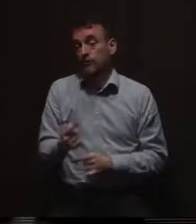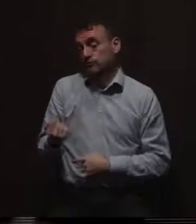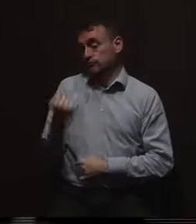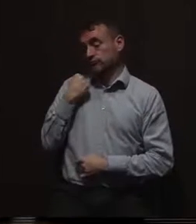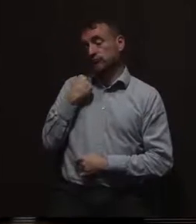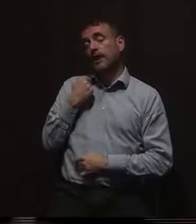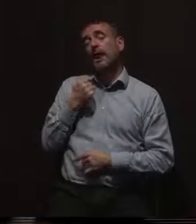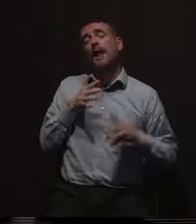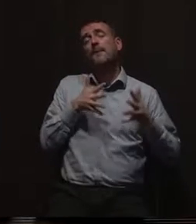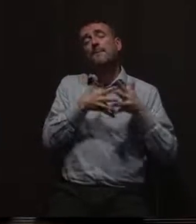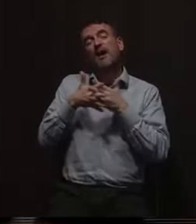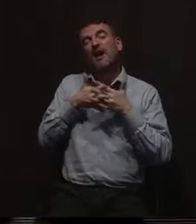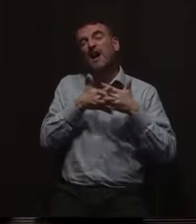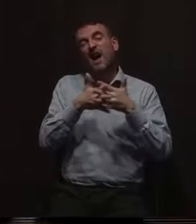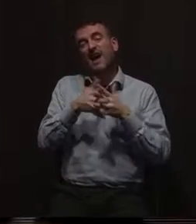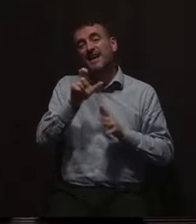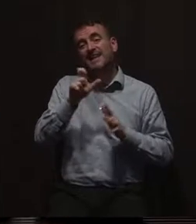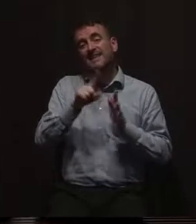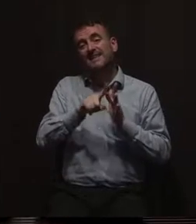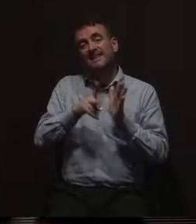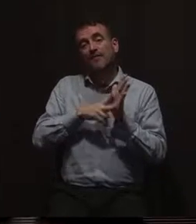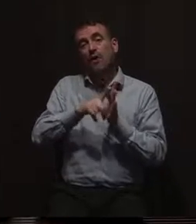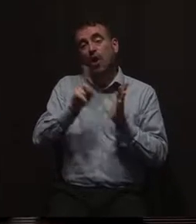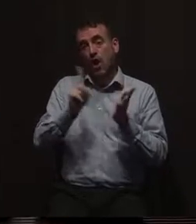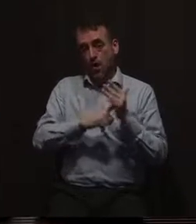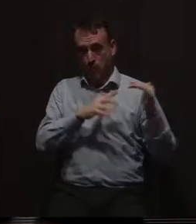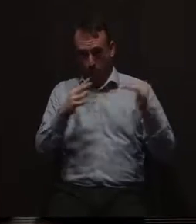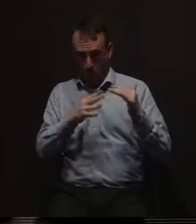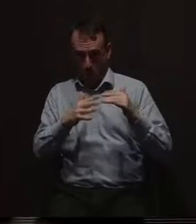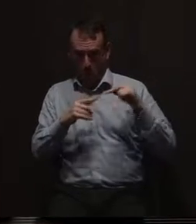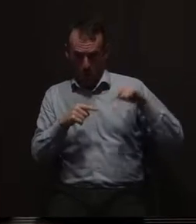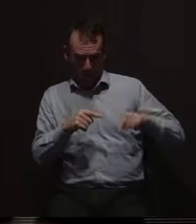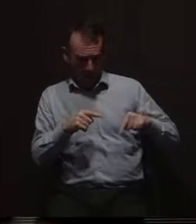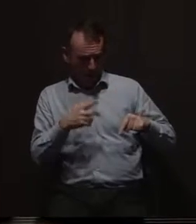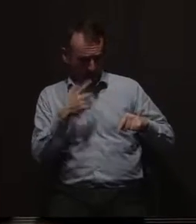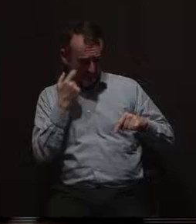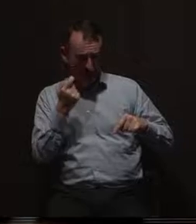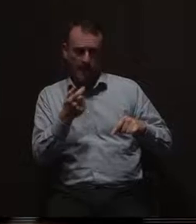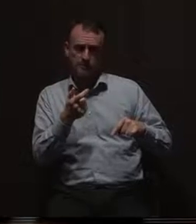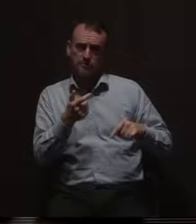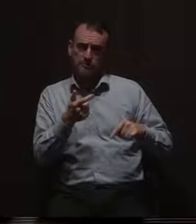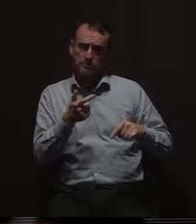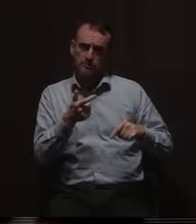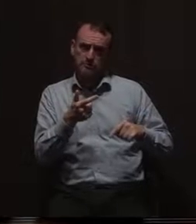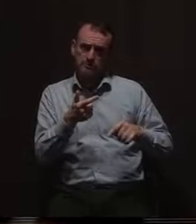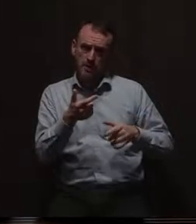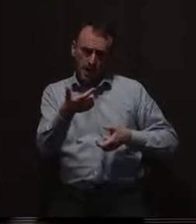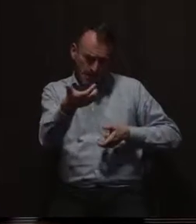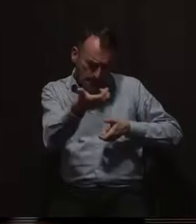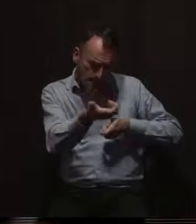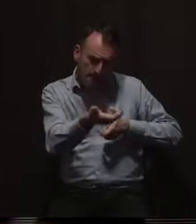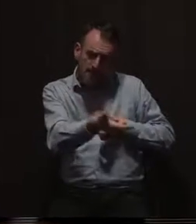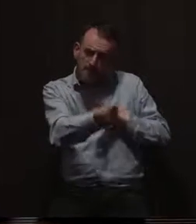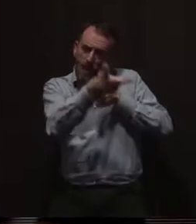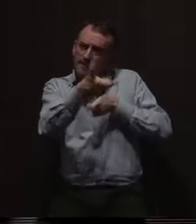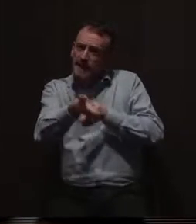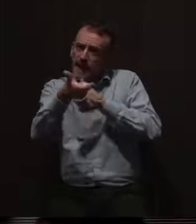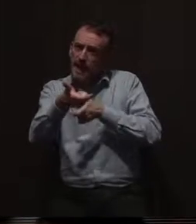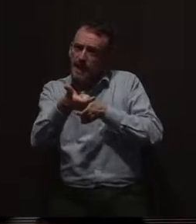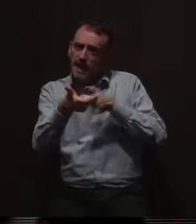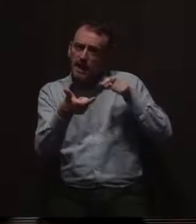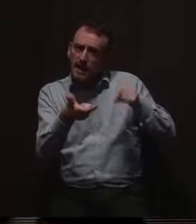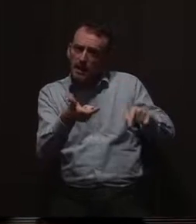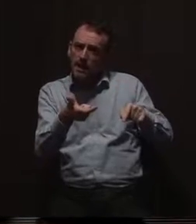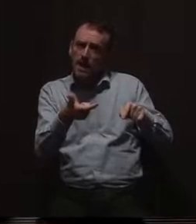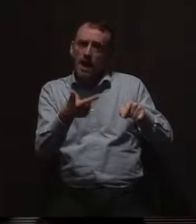Civil War, they found all these muskets and they were reloaded 28 times. You can only load a musket once and then you have to discharge it. So why did the